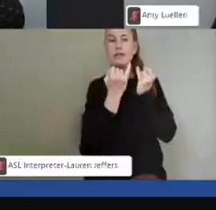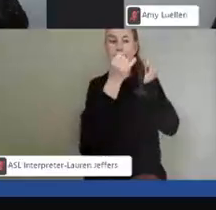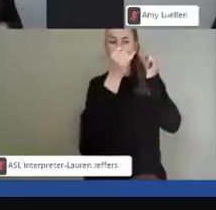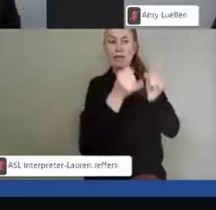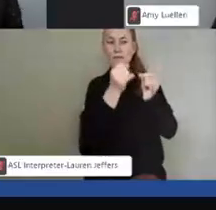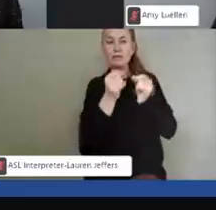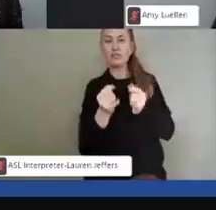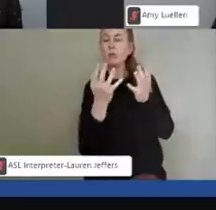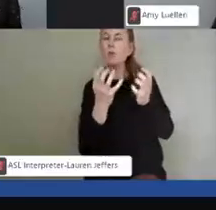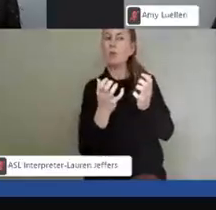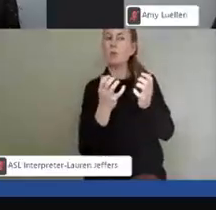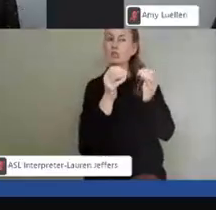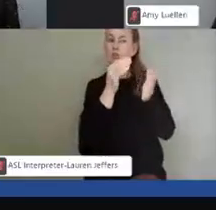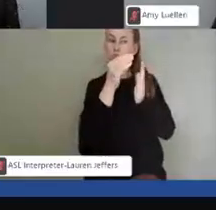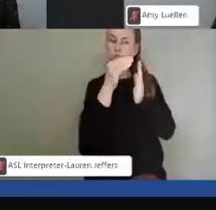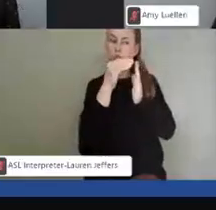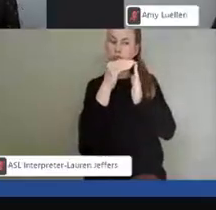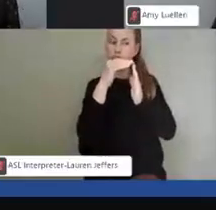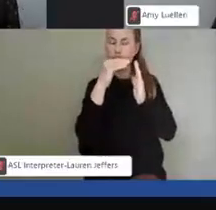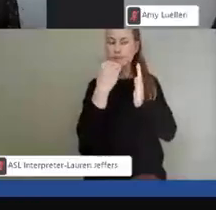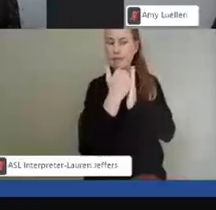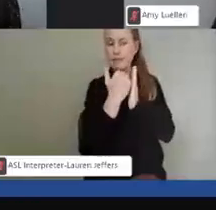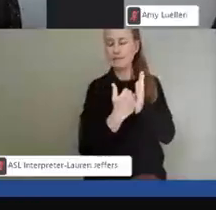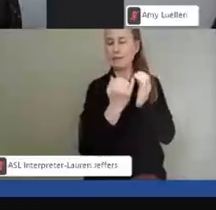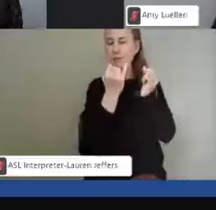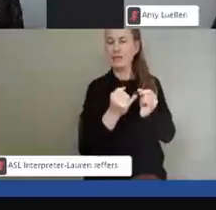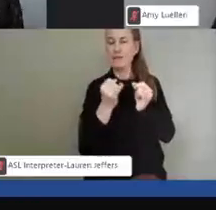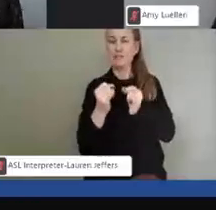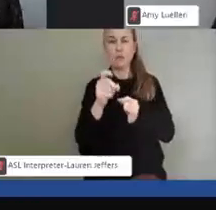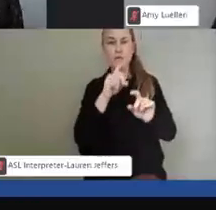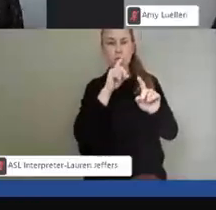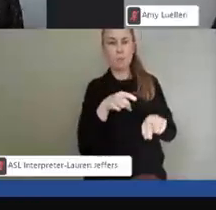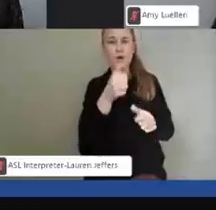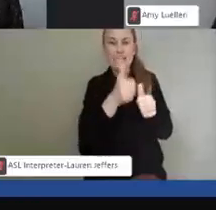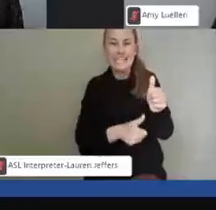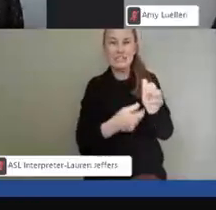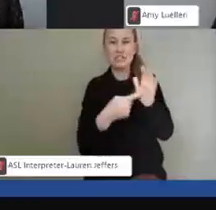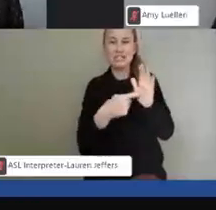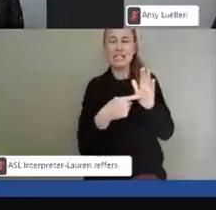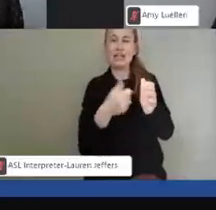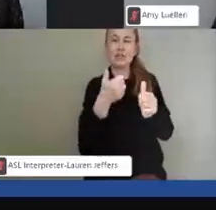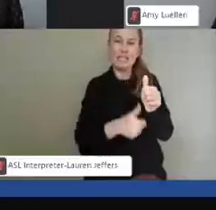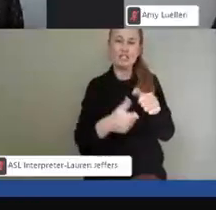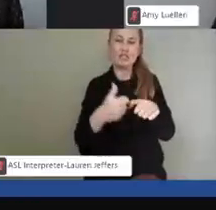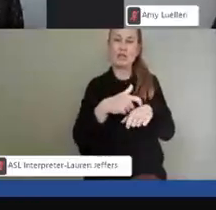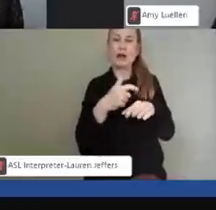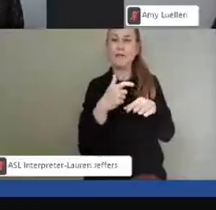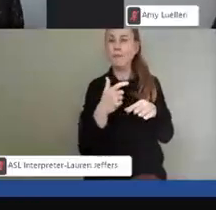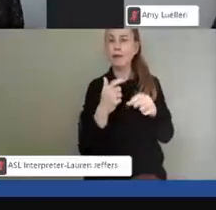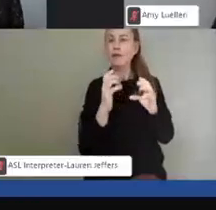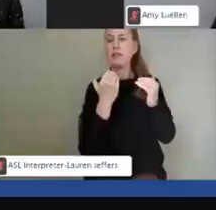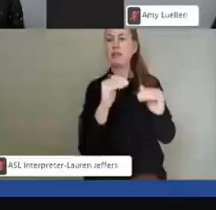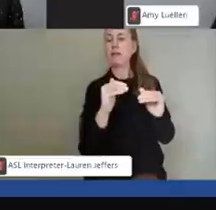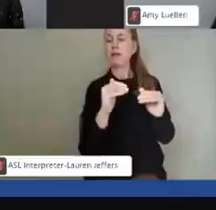that because we're going to have to report it that way to ACL by each indicator and each deliverable timeframe. And we